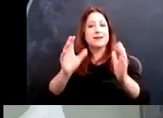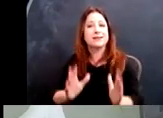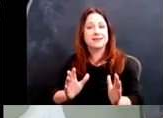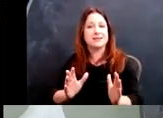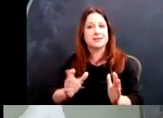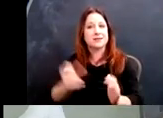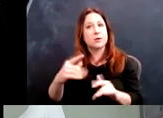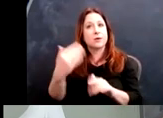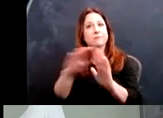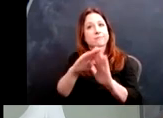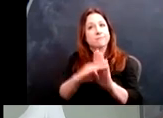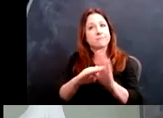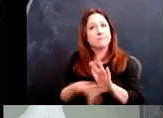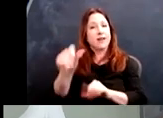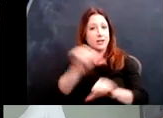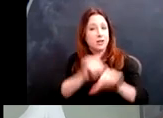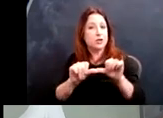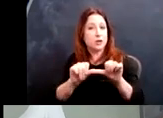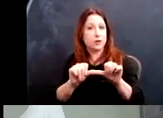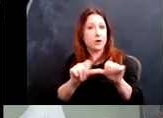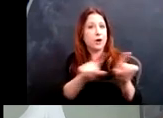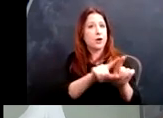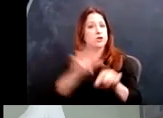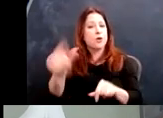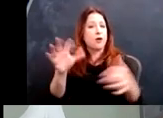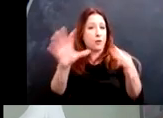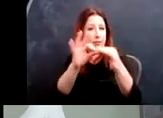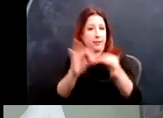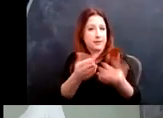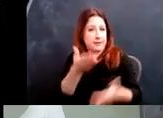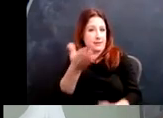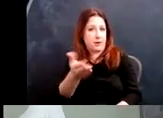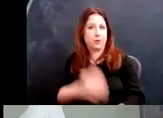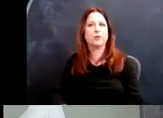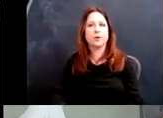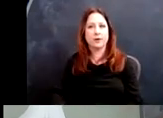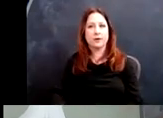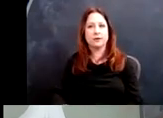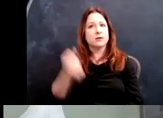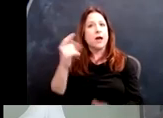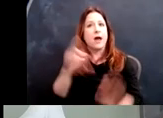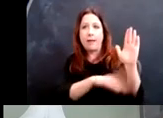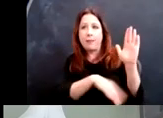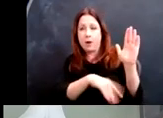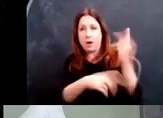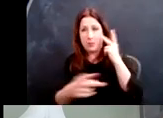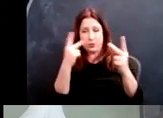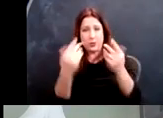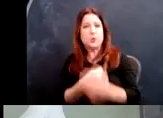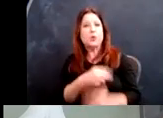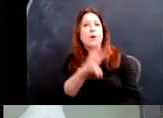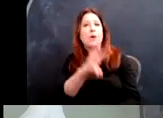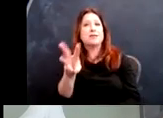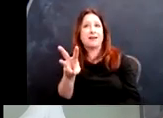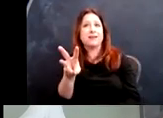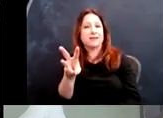you. And we also want to post any kind of other linkage information that's helpful there. So on the bottom here, you now see a new website. If you go to